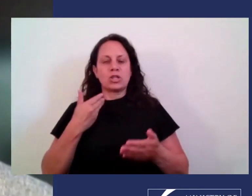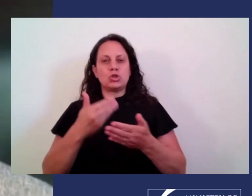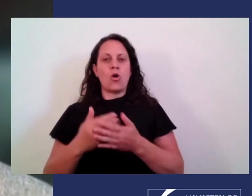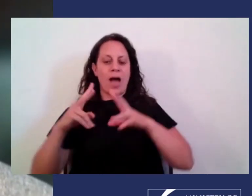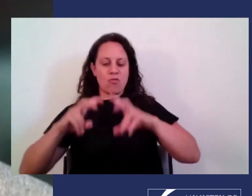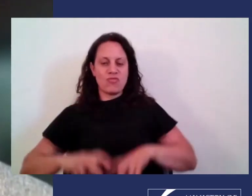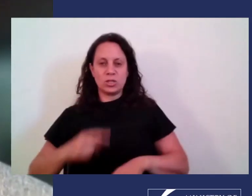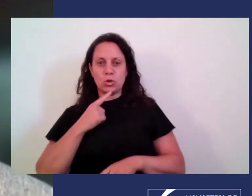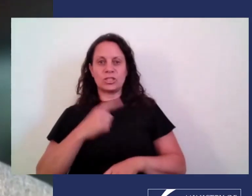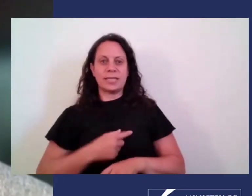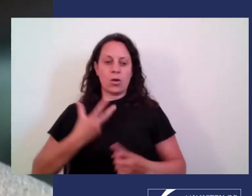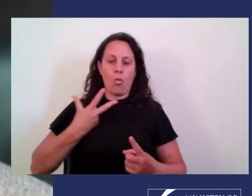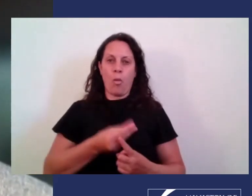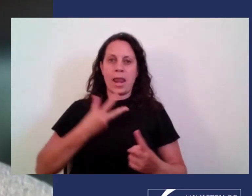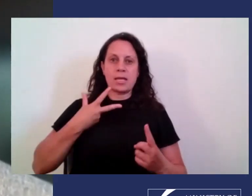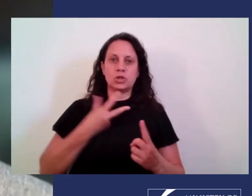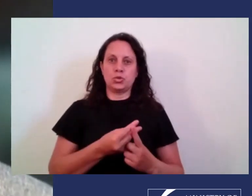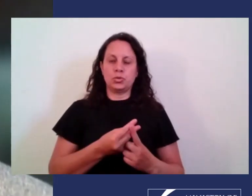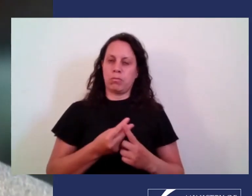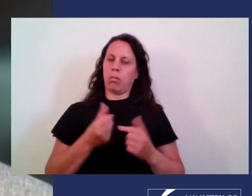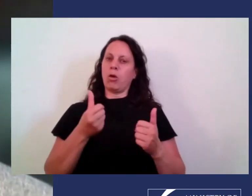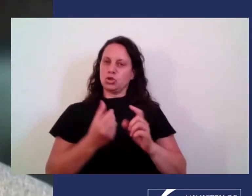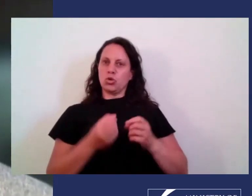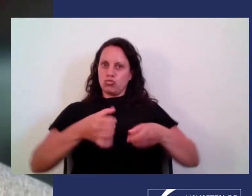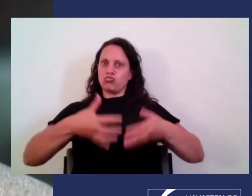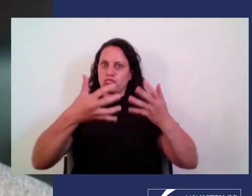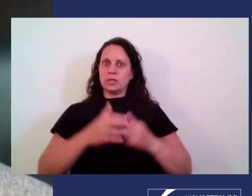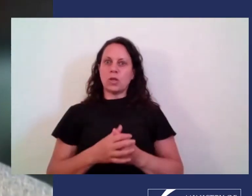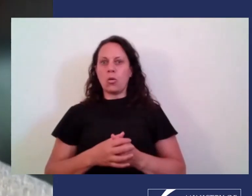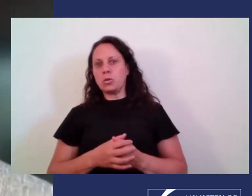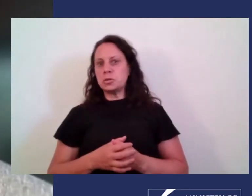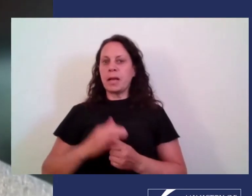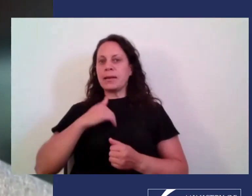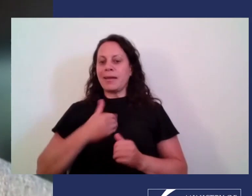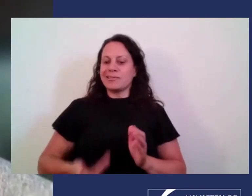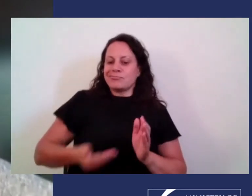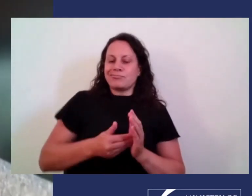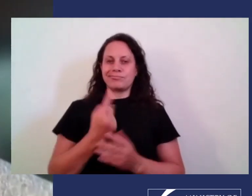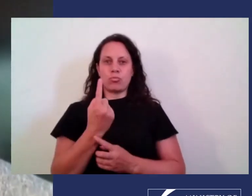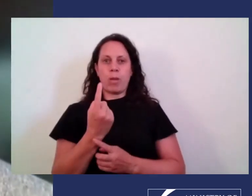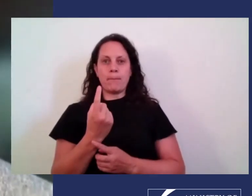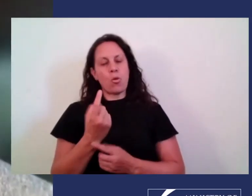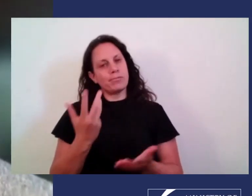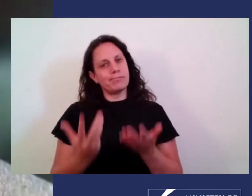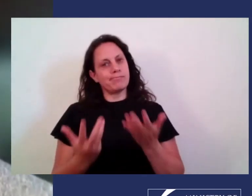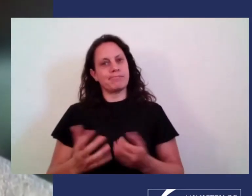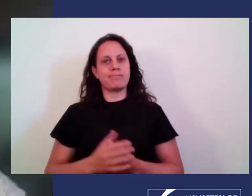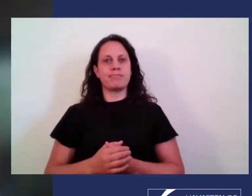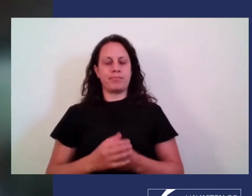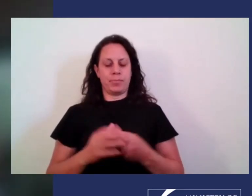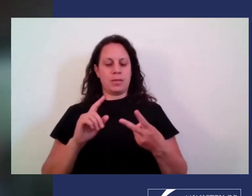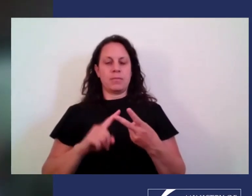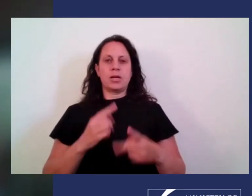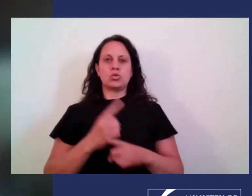and at the moment we just don't know yet about the need for boosters. My vaccine pass, I can't really answer that.